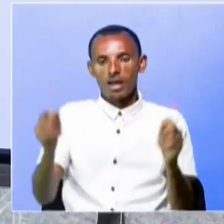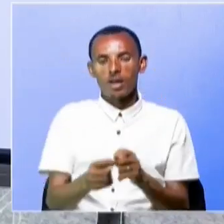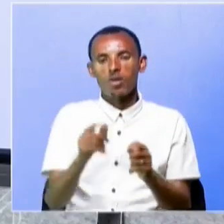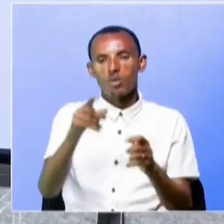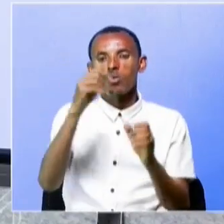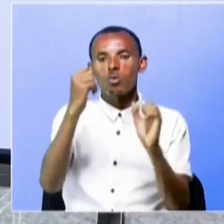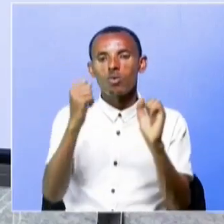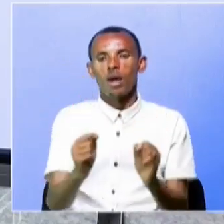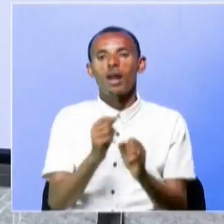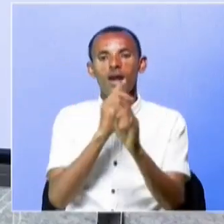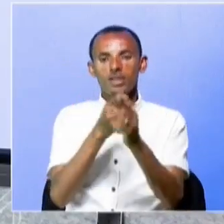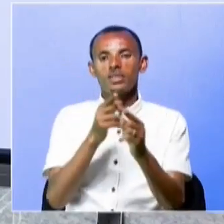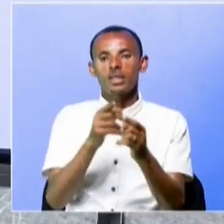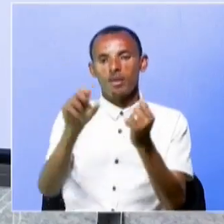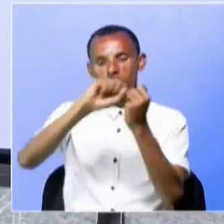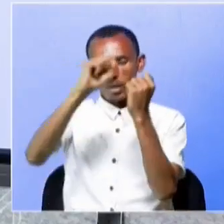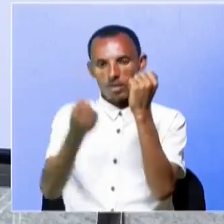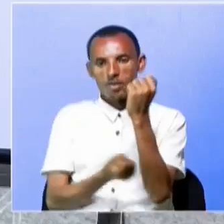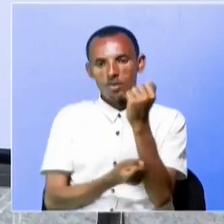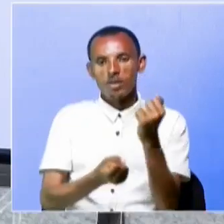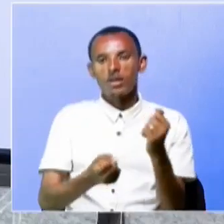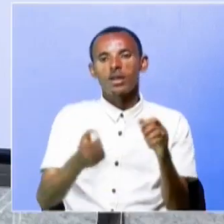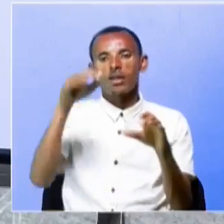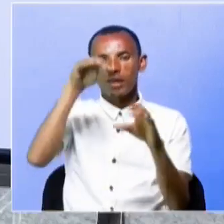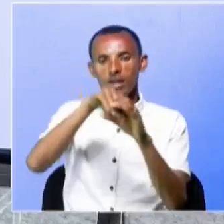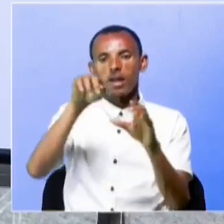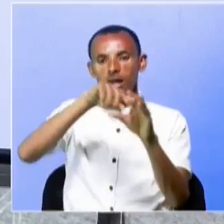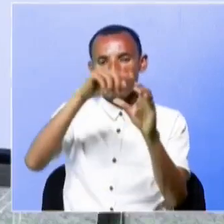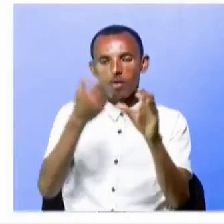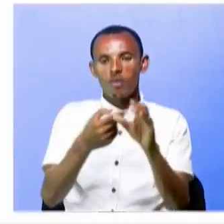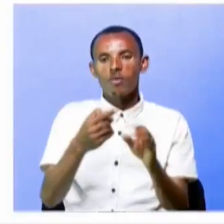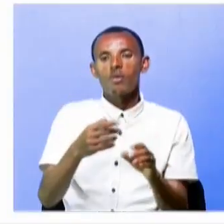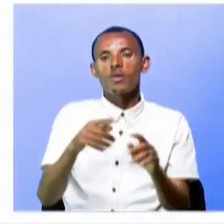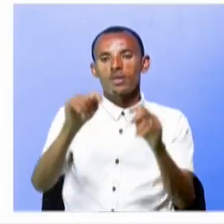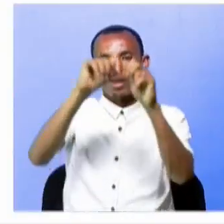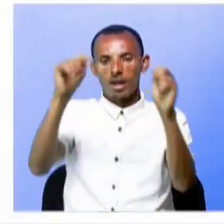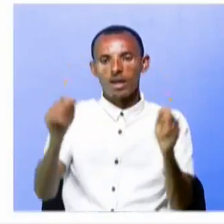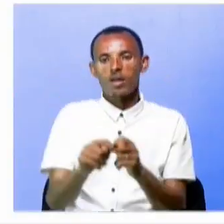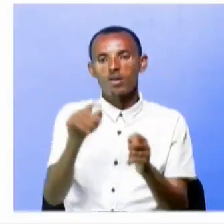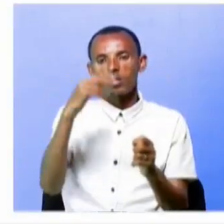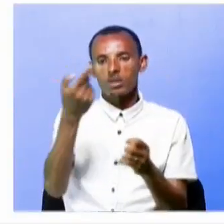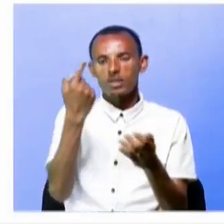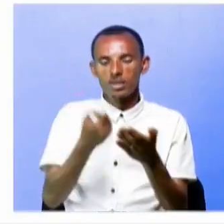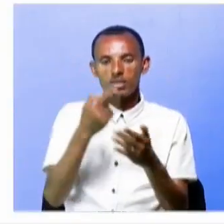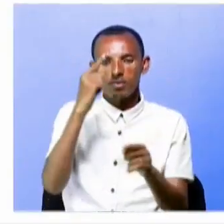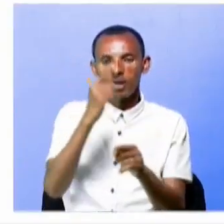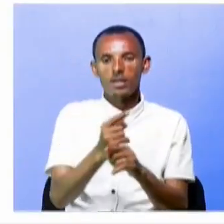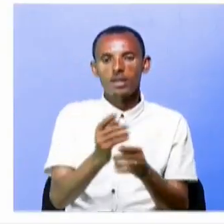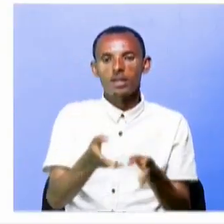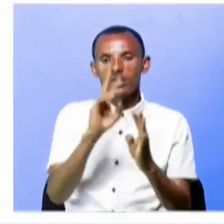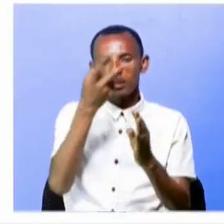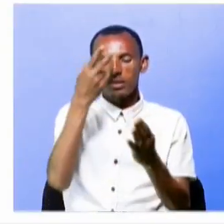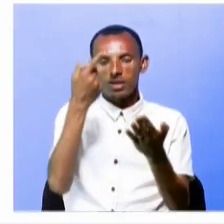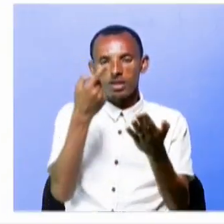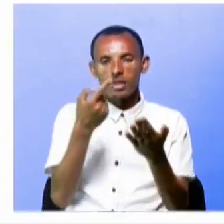any question regarding the interior angles of a triangle by using this fact. So let's see some examples.